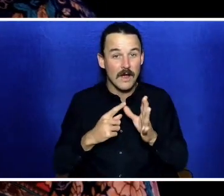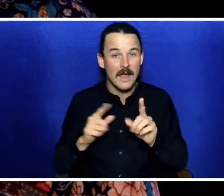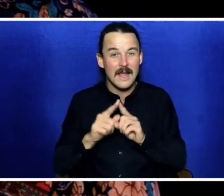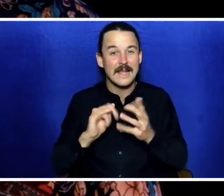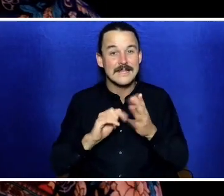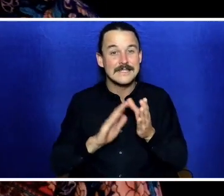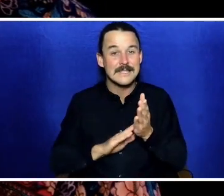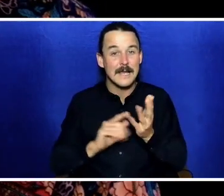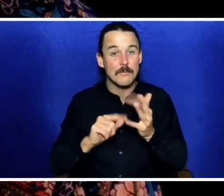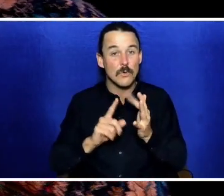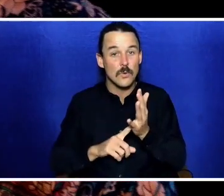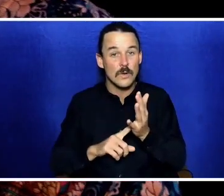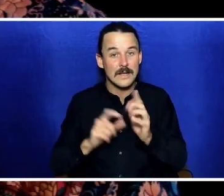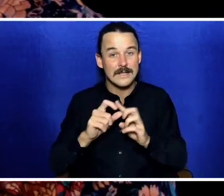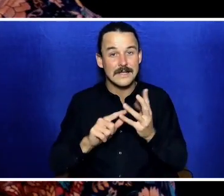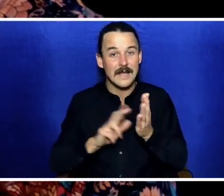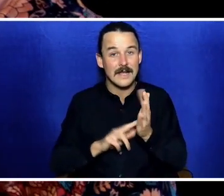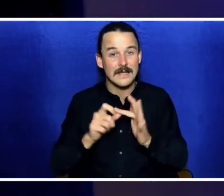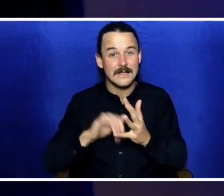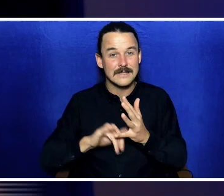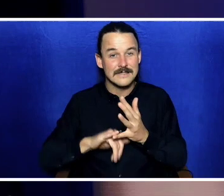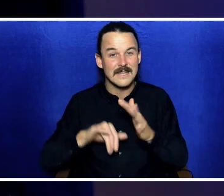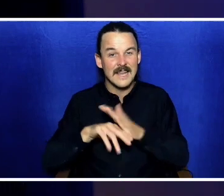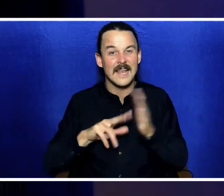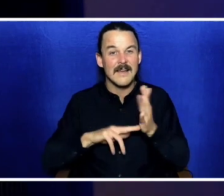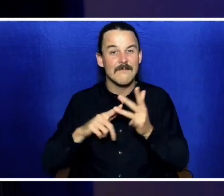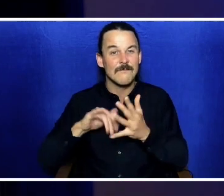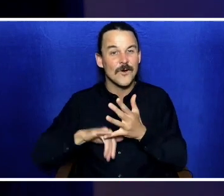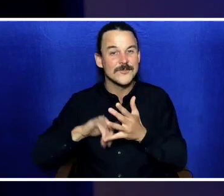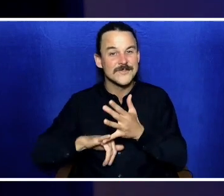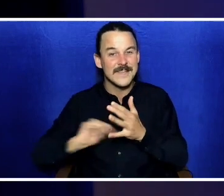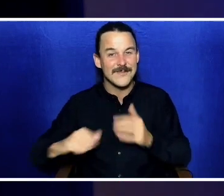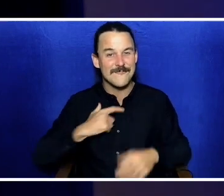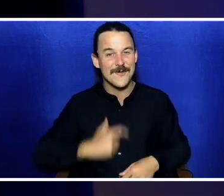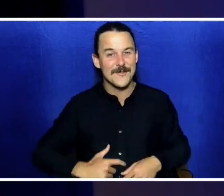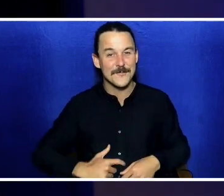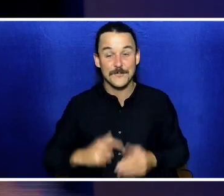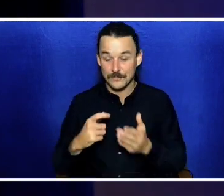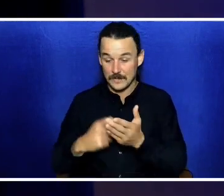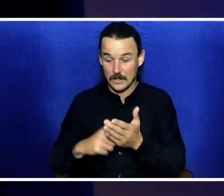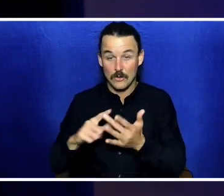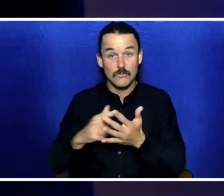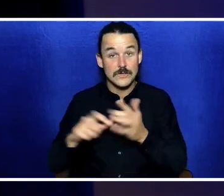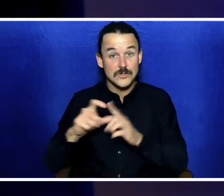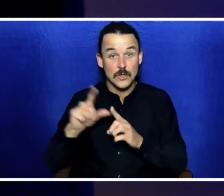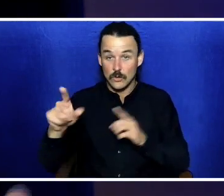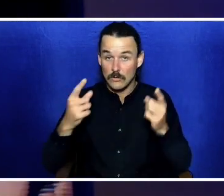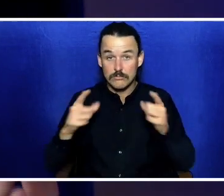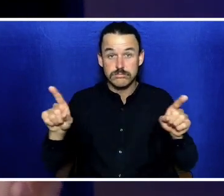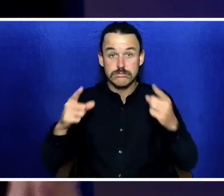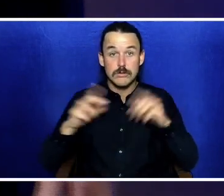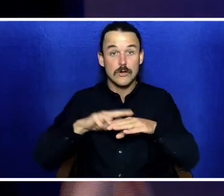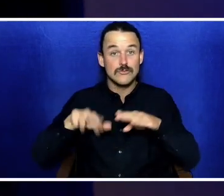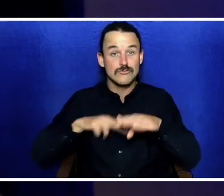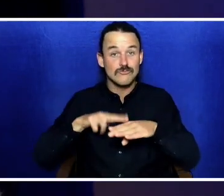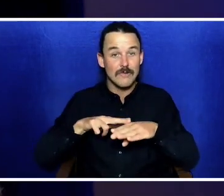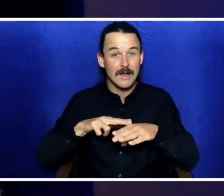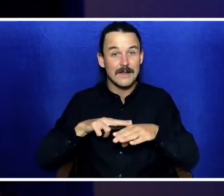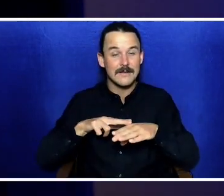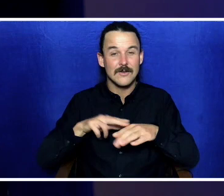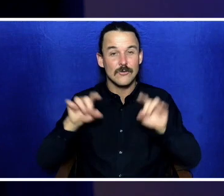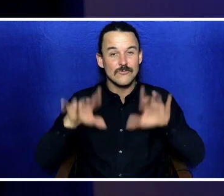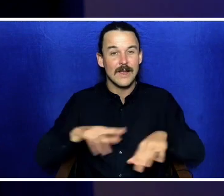the role of Voss. Wonderful. And Richard, you'll be conducting the Australian National Academy of Music, which is always an